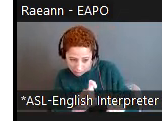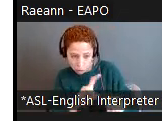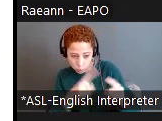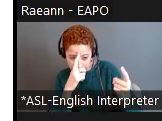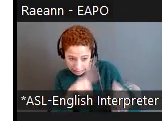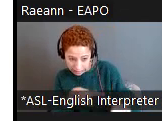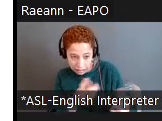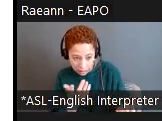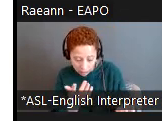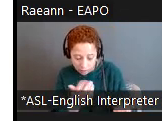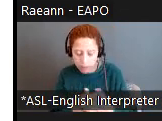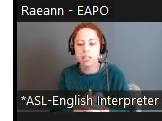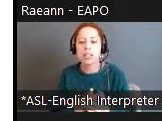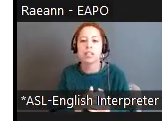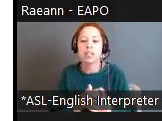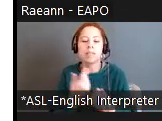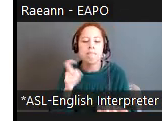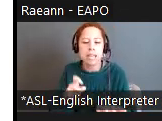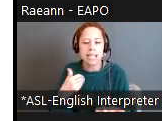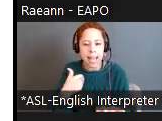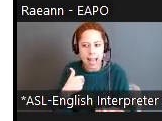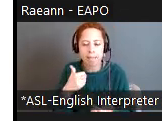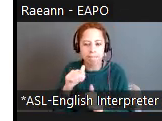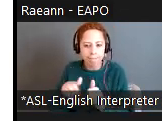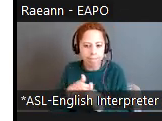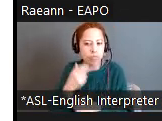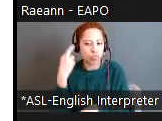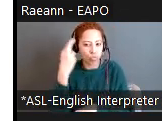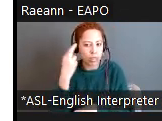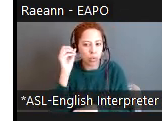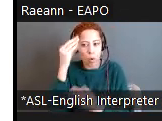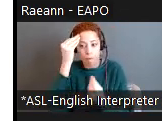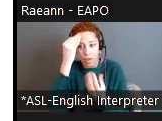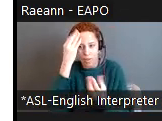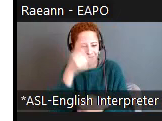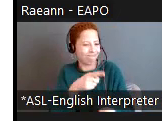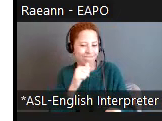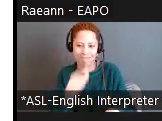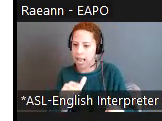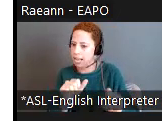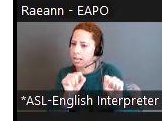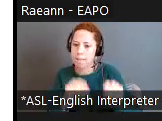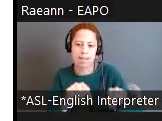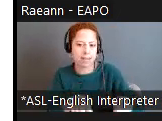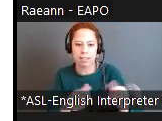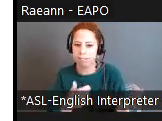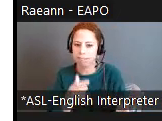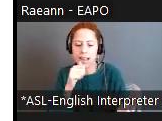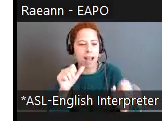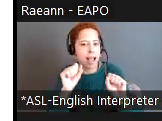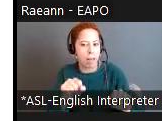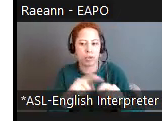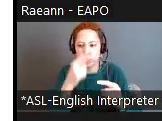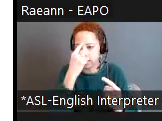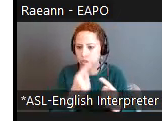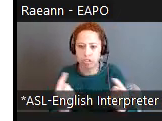to have some sort of reasonable grounds or information to believe that you lack capacity. So simply refusing